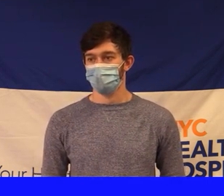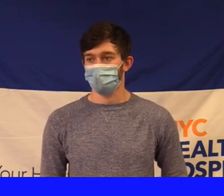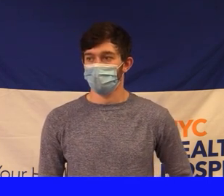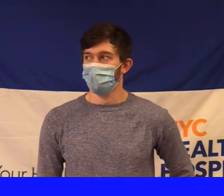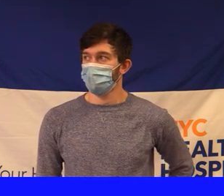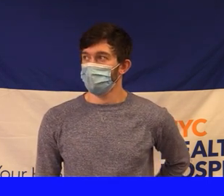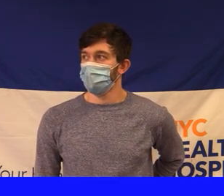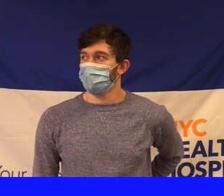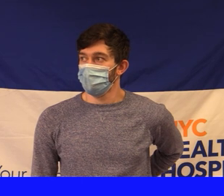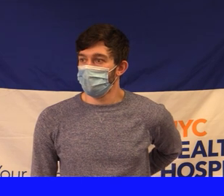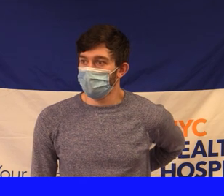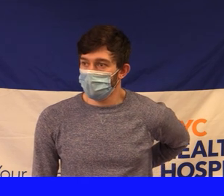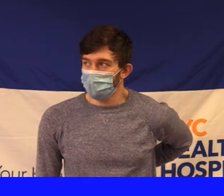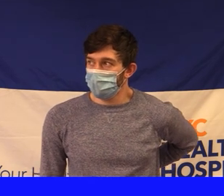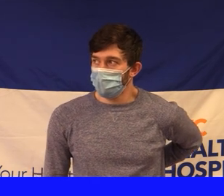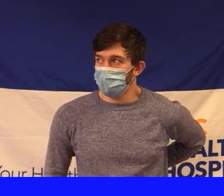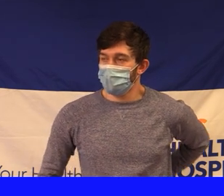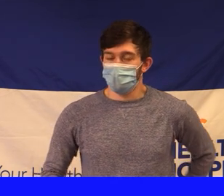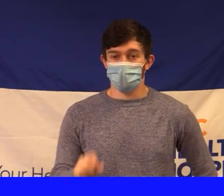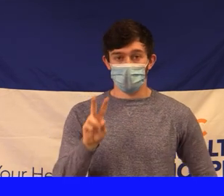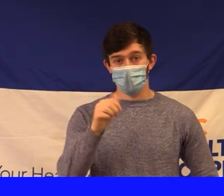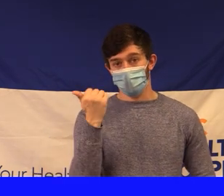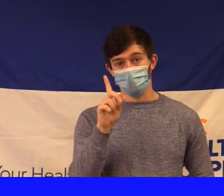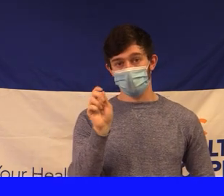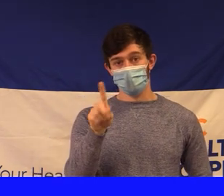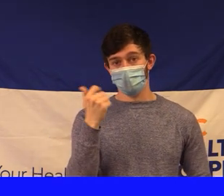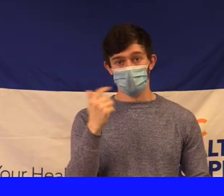All right, if there are any other questions or comments,